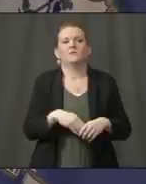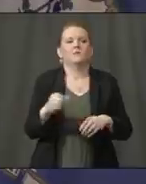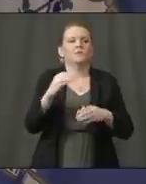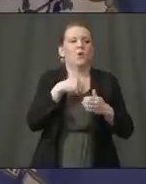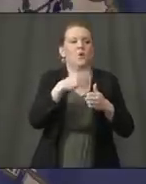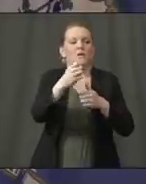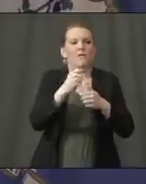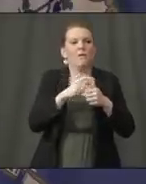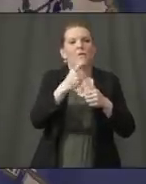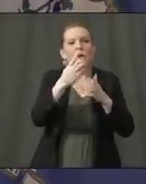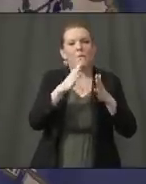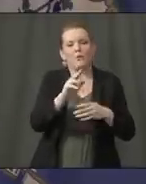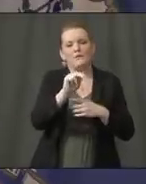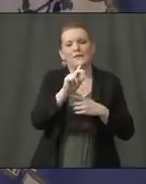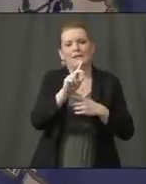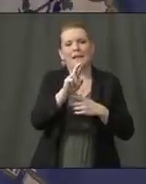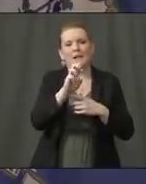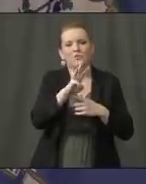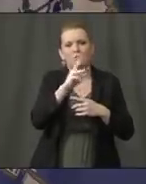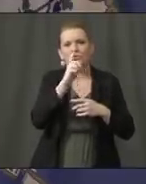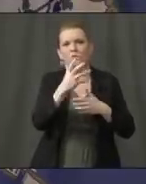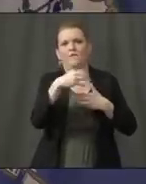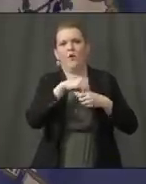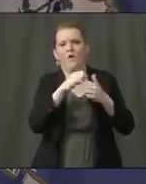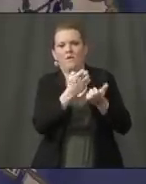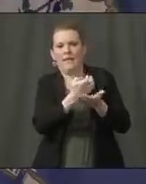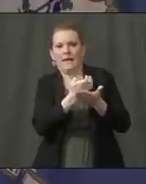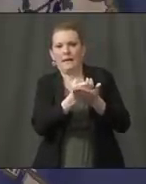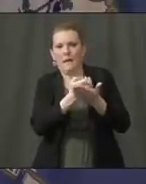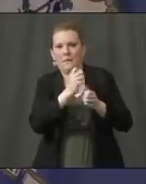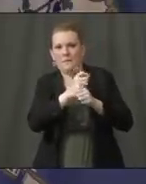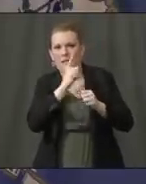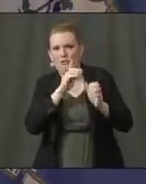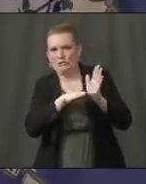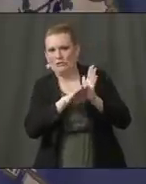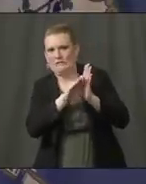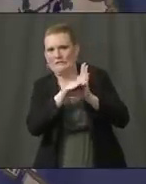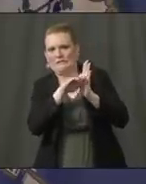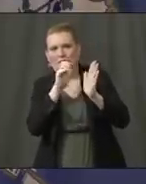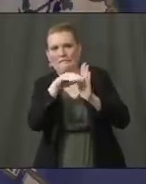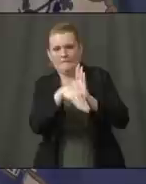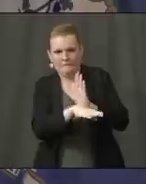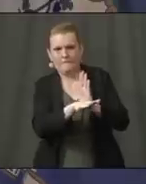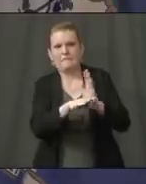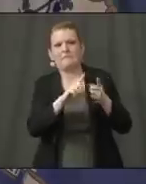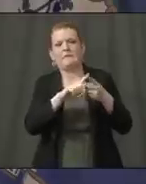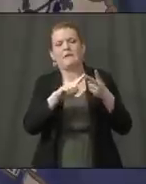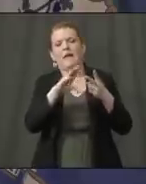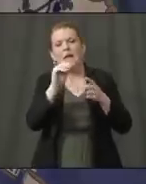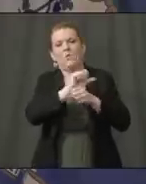in our economic development efforts. And CT Advantage and what that